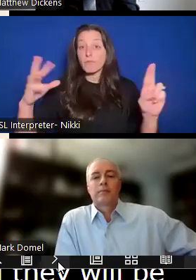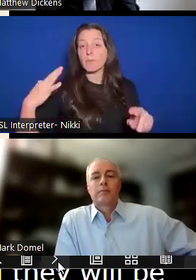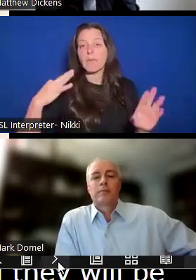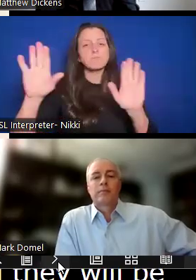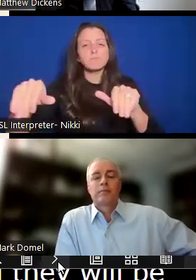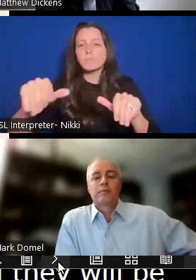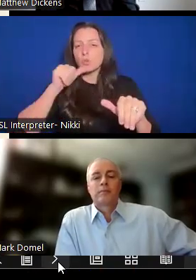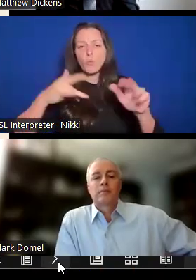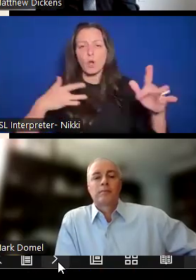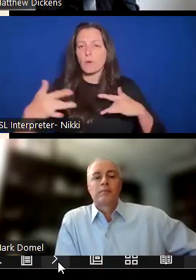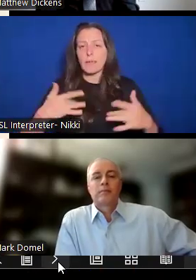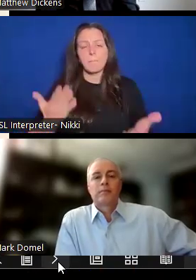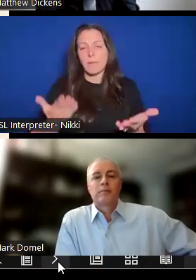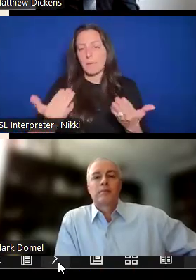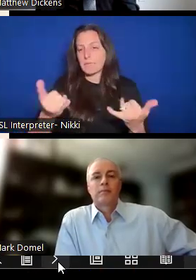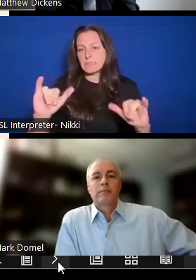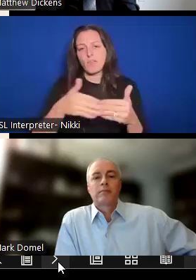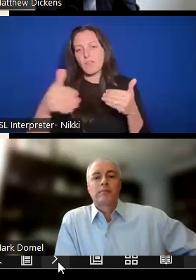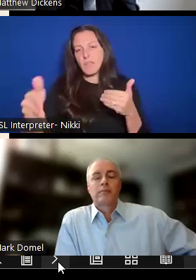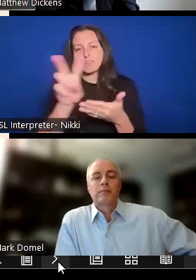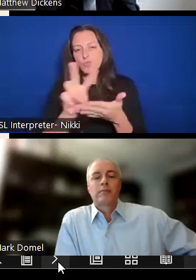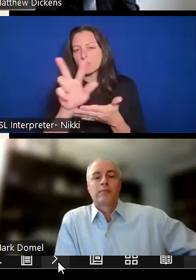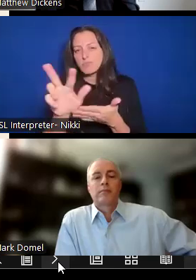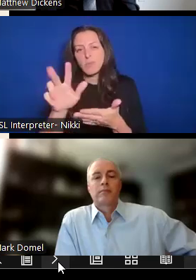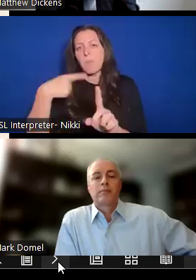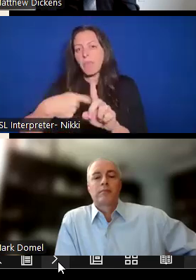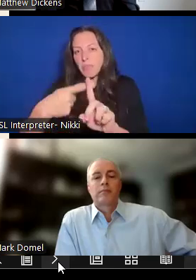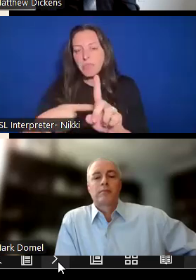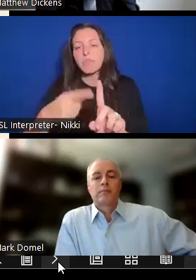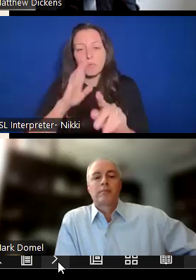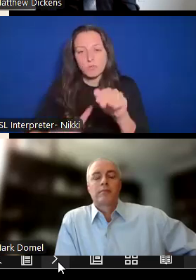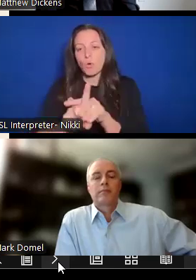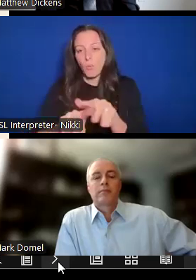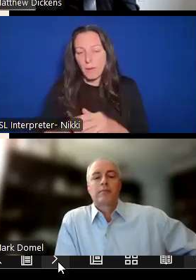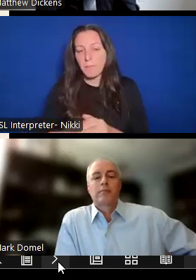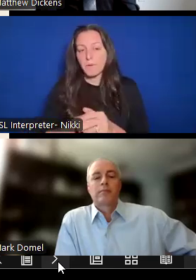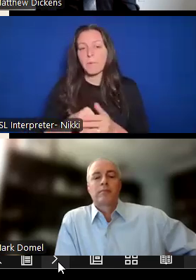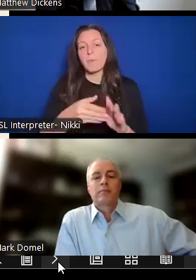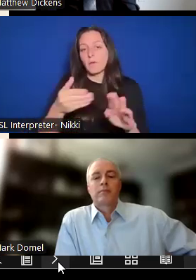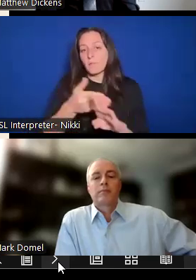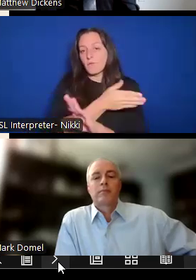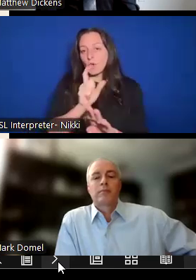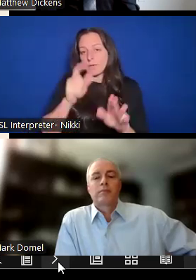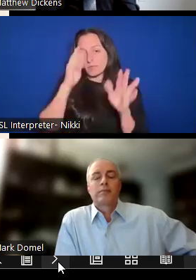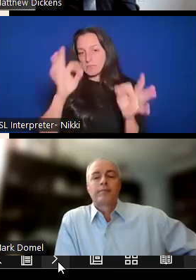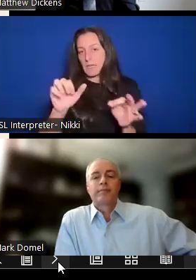still show up in the next couple weeks or months before you have to decide or choose that eligible